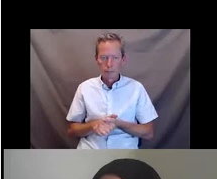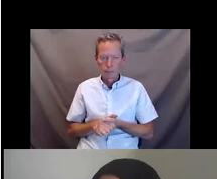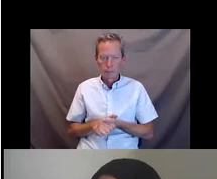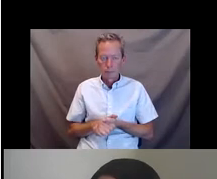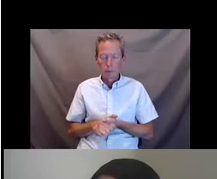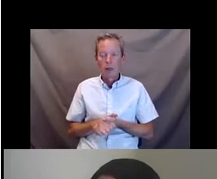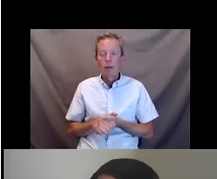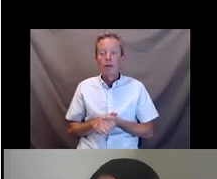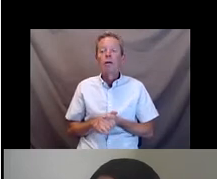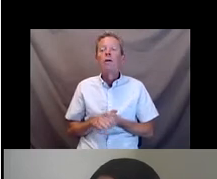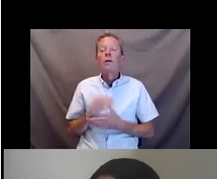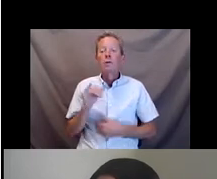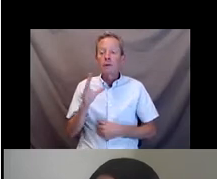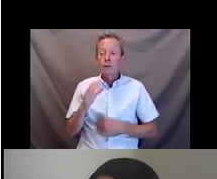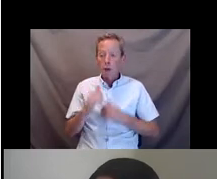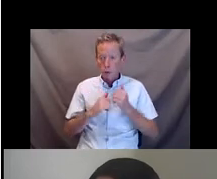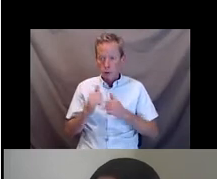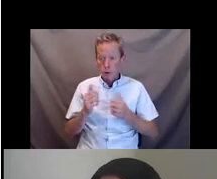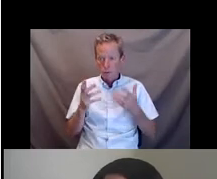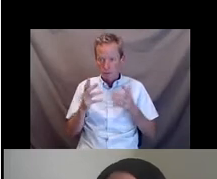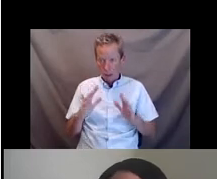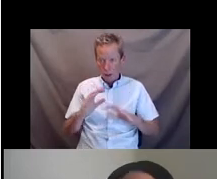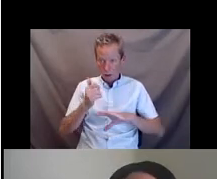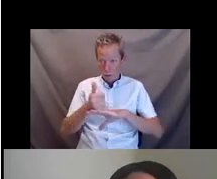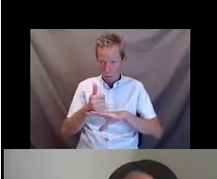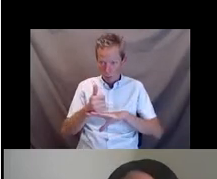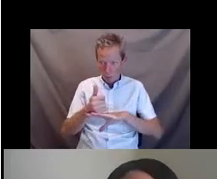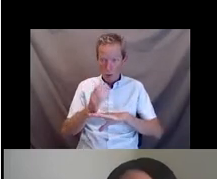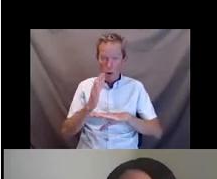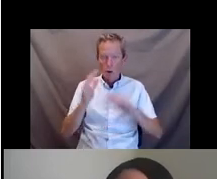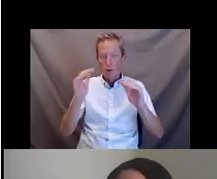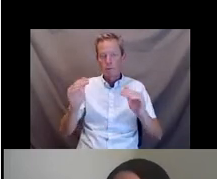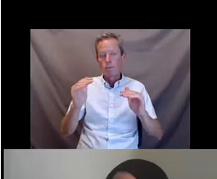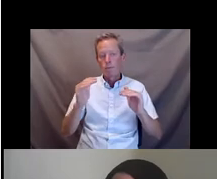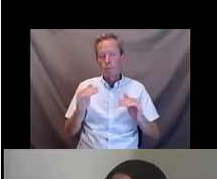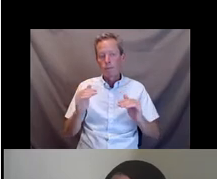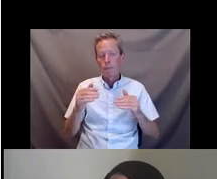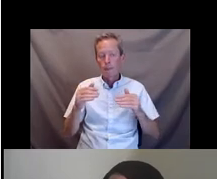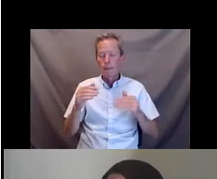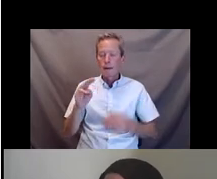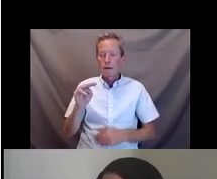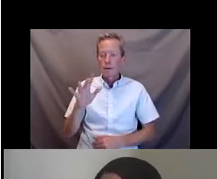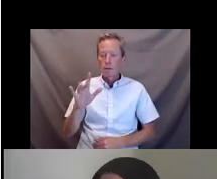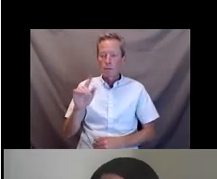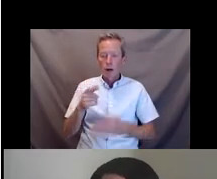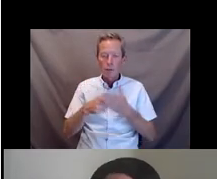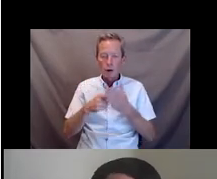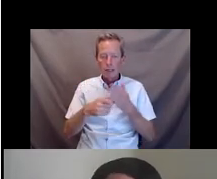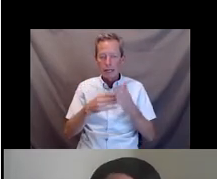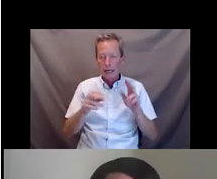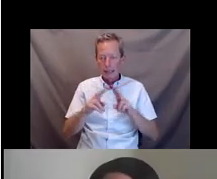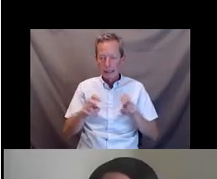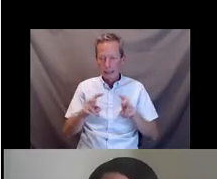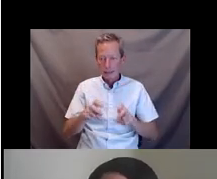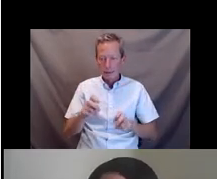once we have our job structure pretty well in place, we'll be moving on to market pricing and assessment. And so this